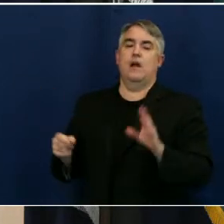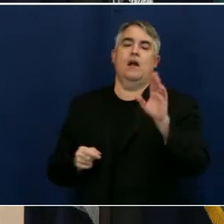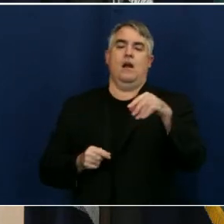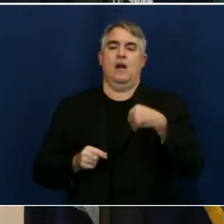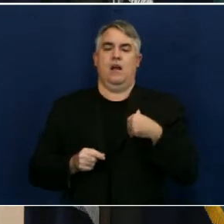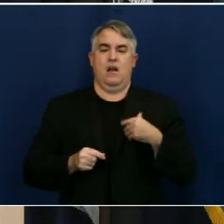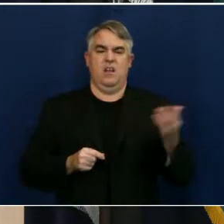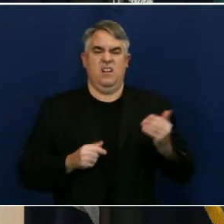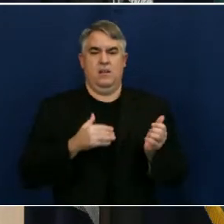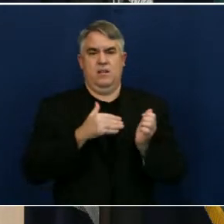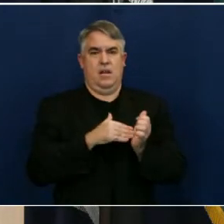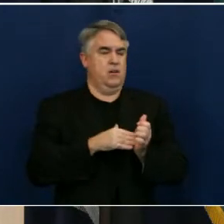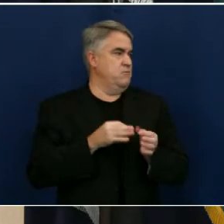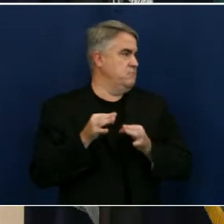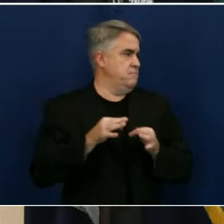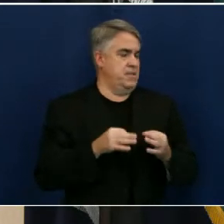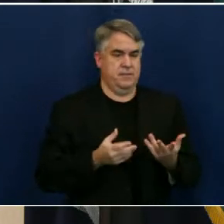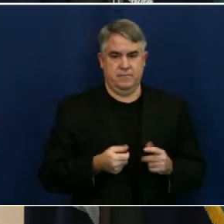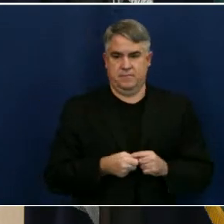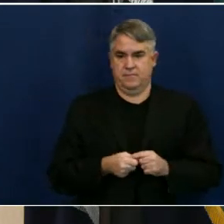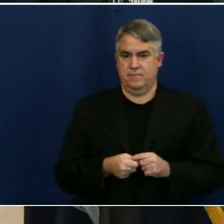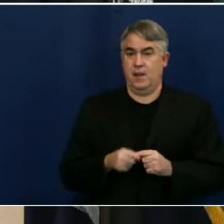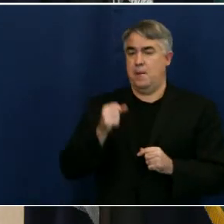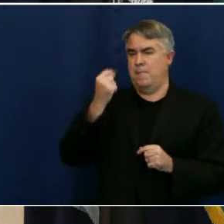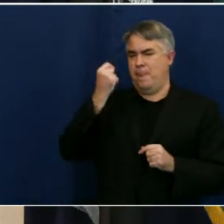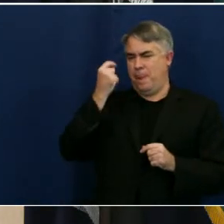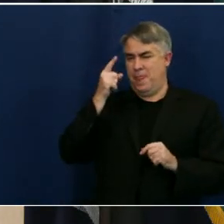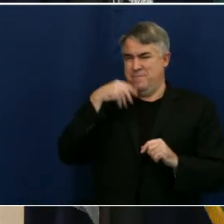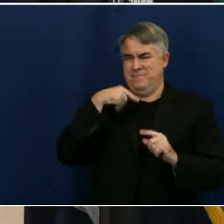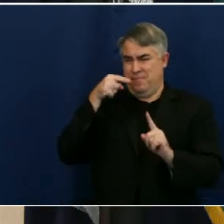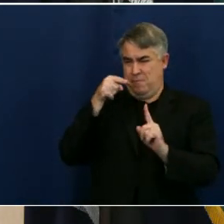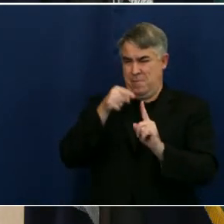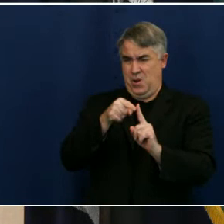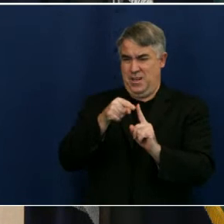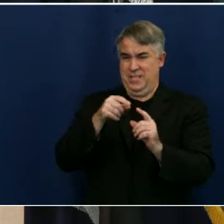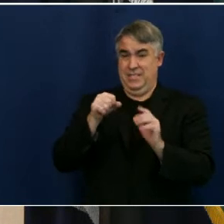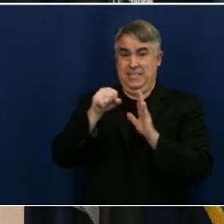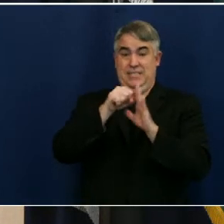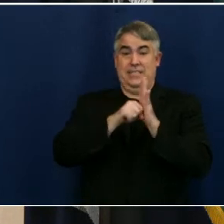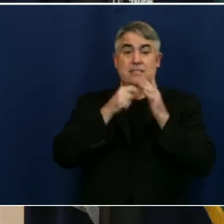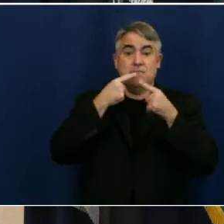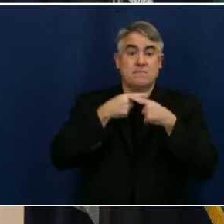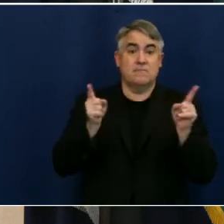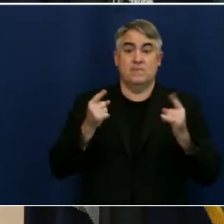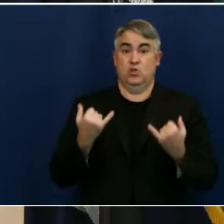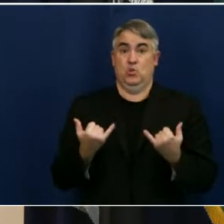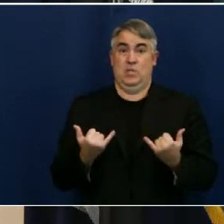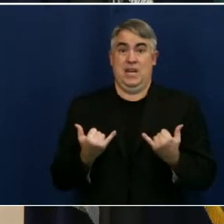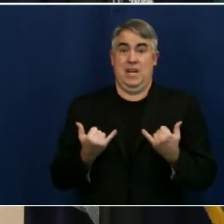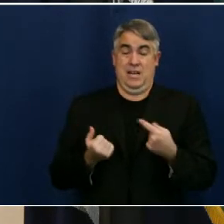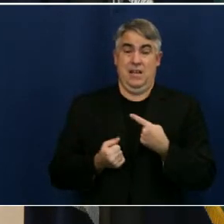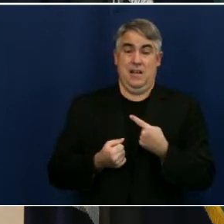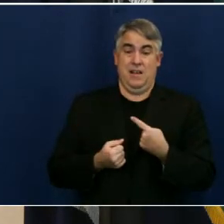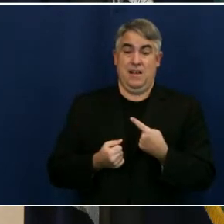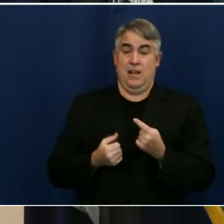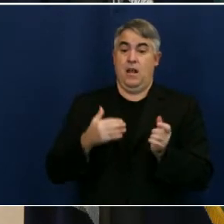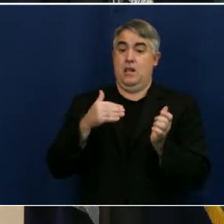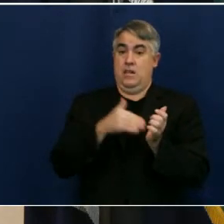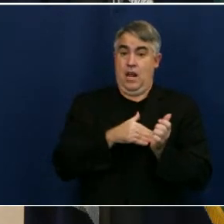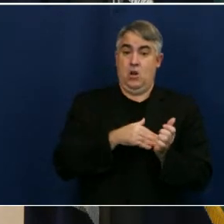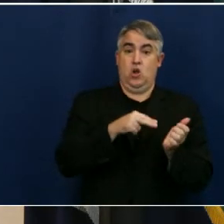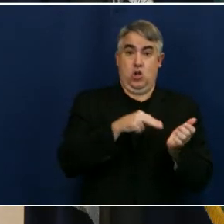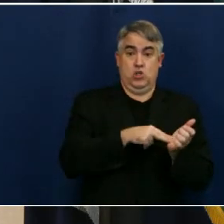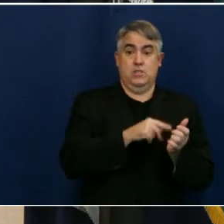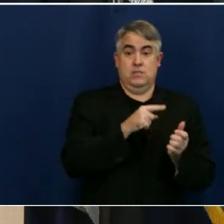they provided, but just to catch everyone up, basically the state announced today that what we are presently doing is healthcare workers and 65